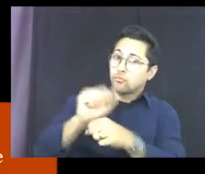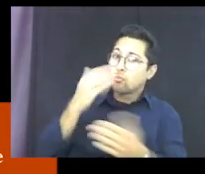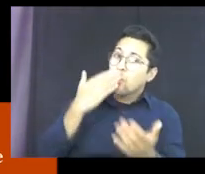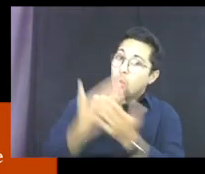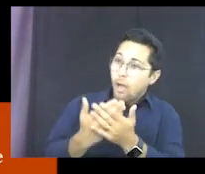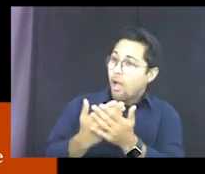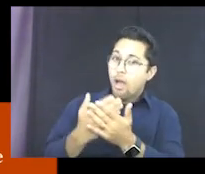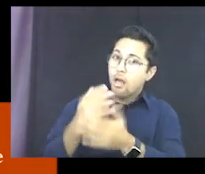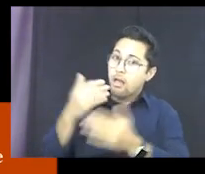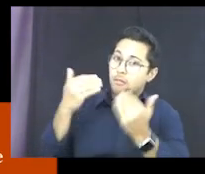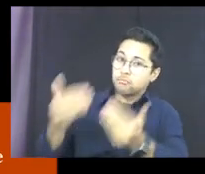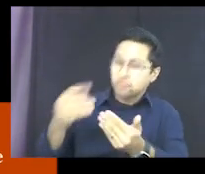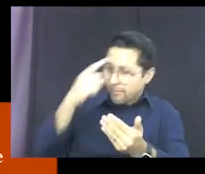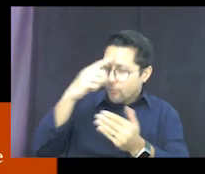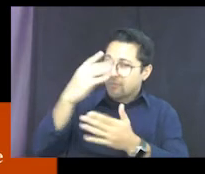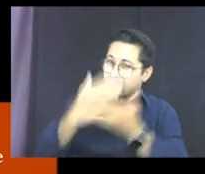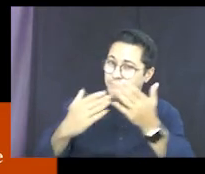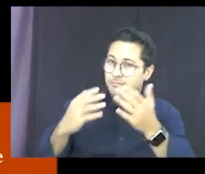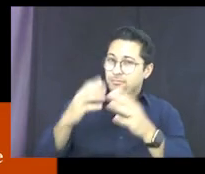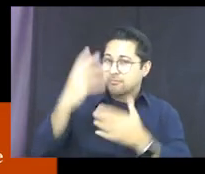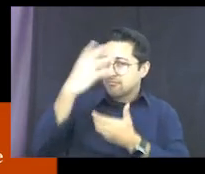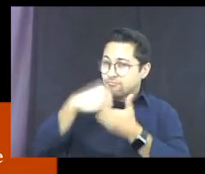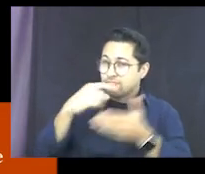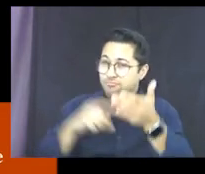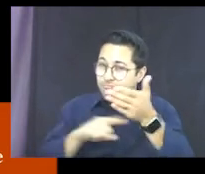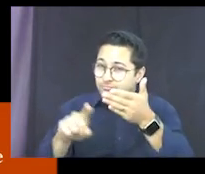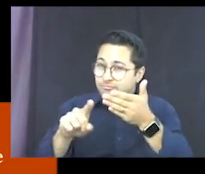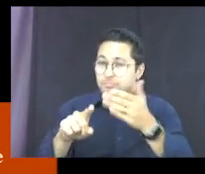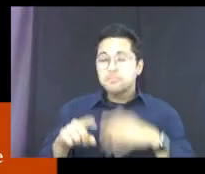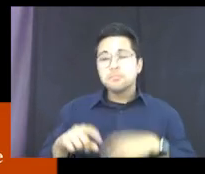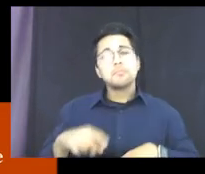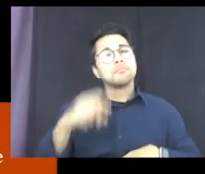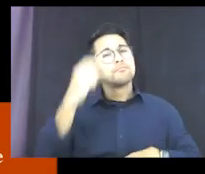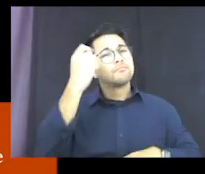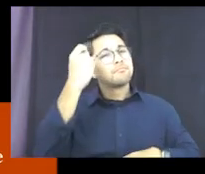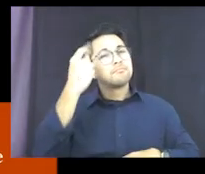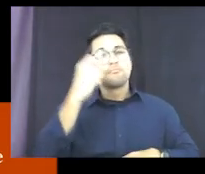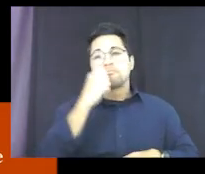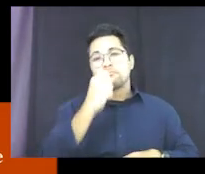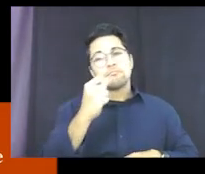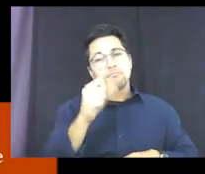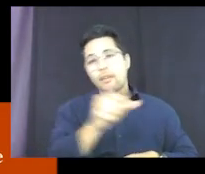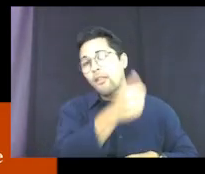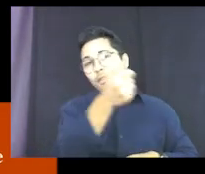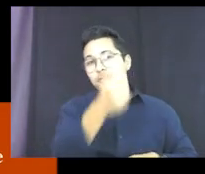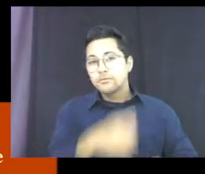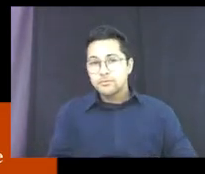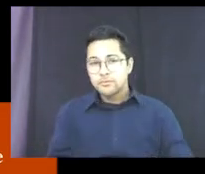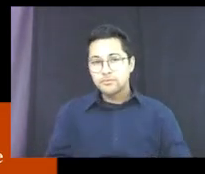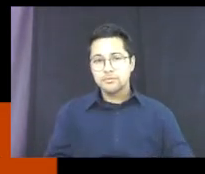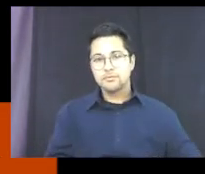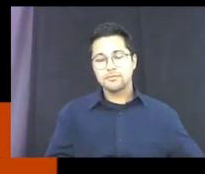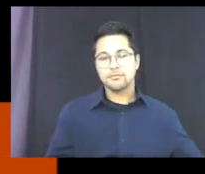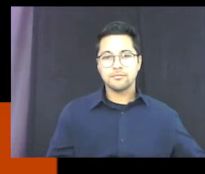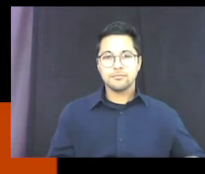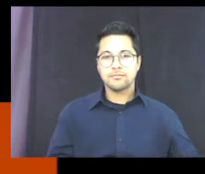autistic subtypes, but not others.